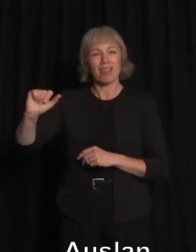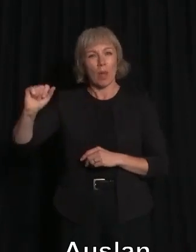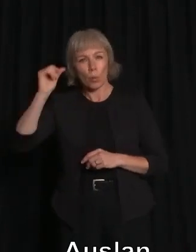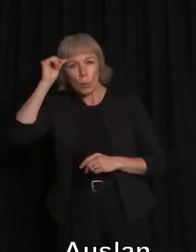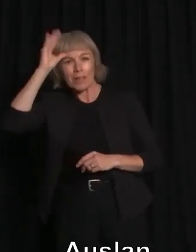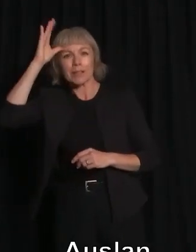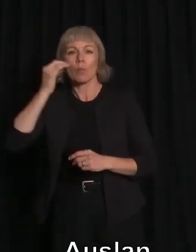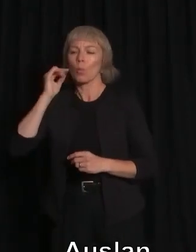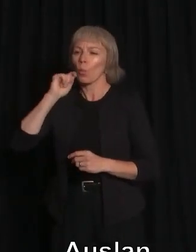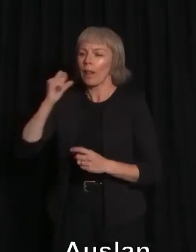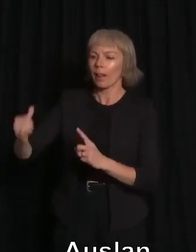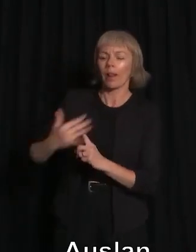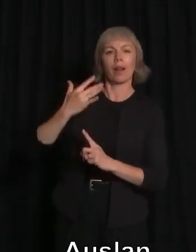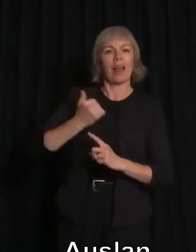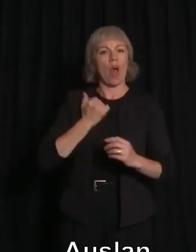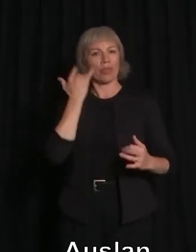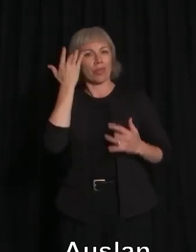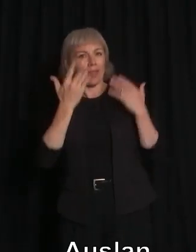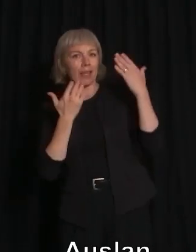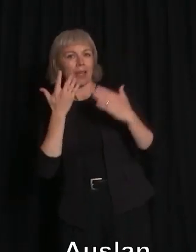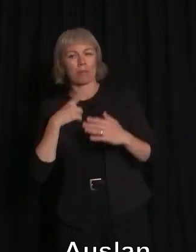forefront of our discourses.